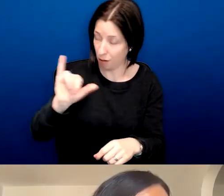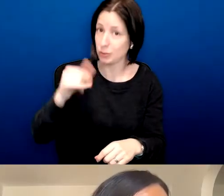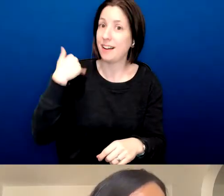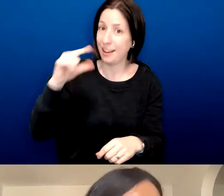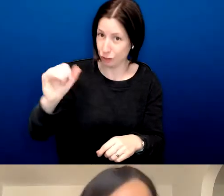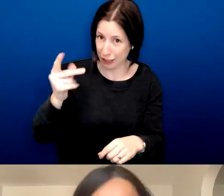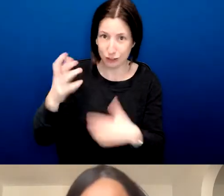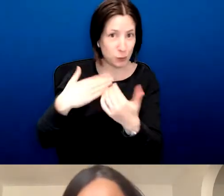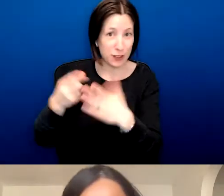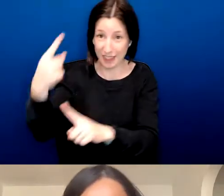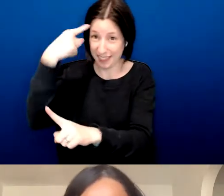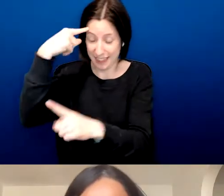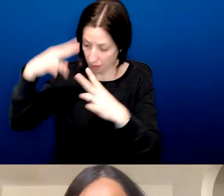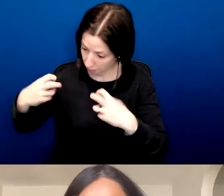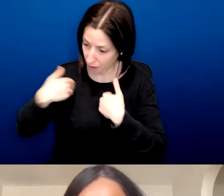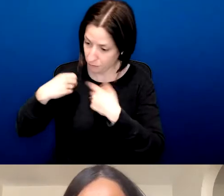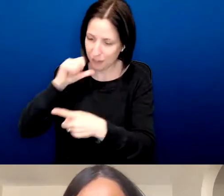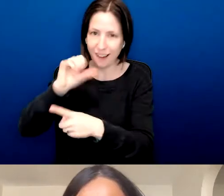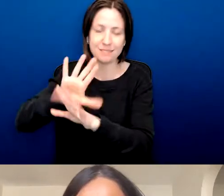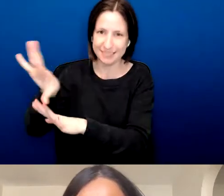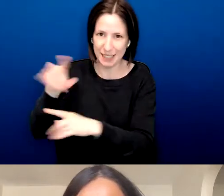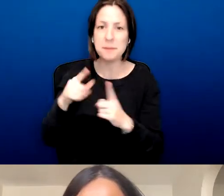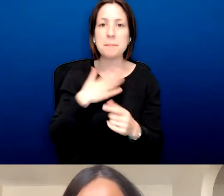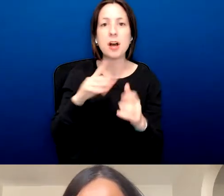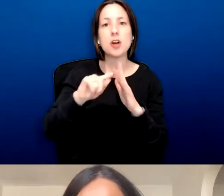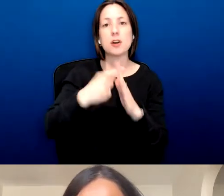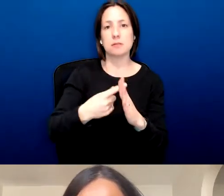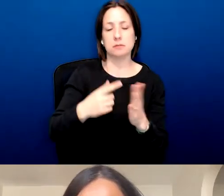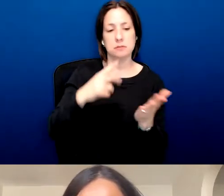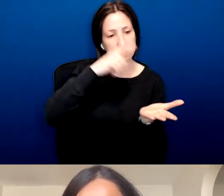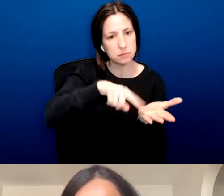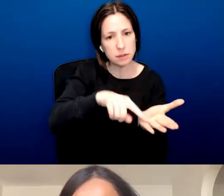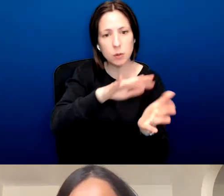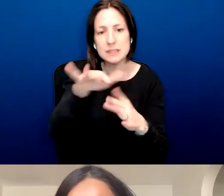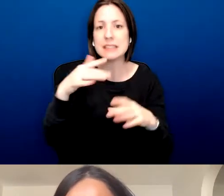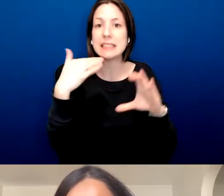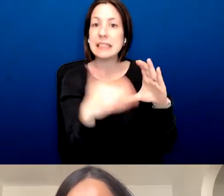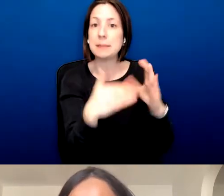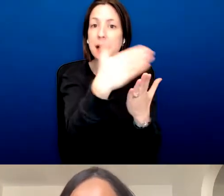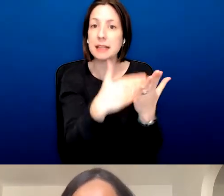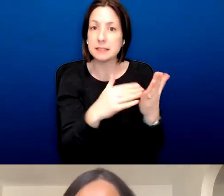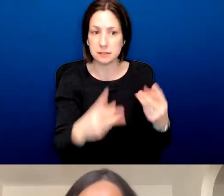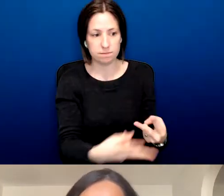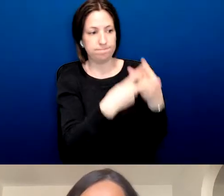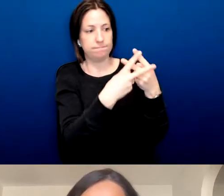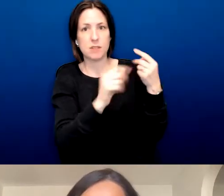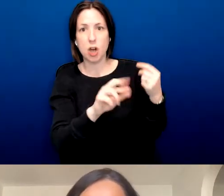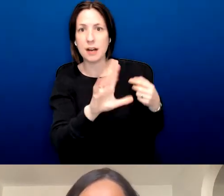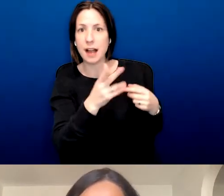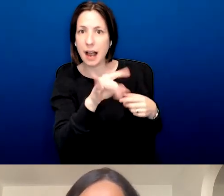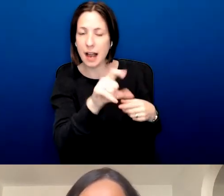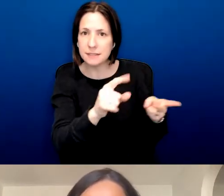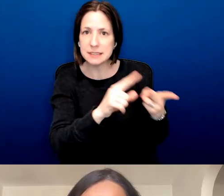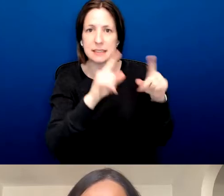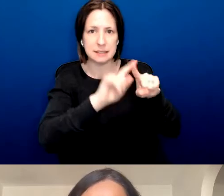Cis men. My early research began with examinations of email list archives and Usenet bulletin board archives. And now